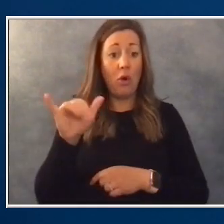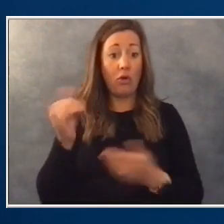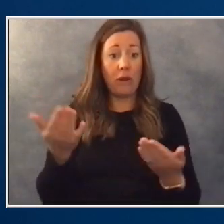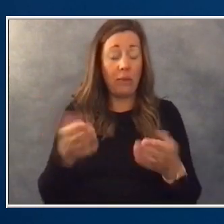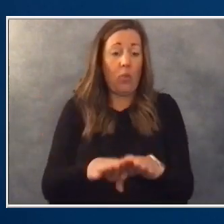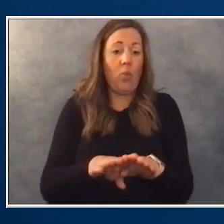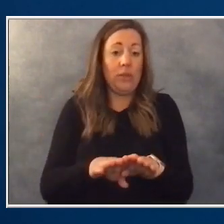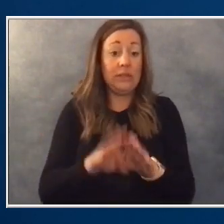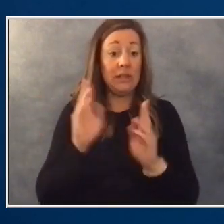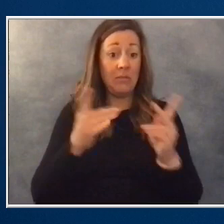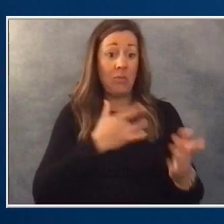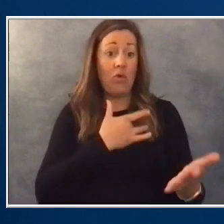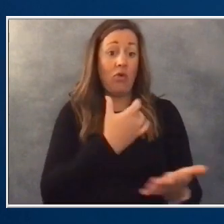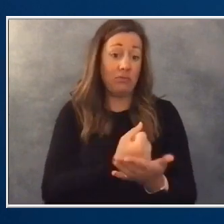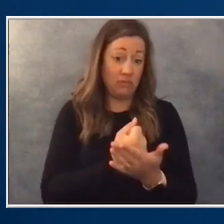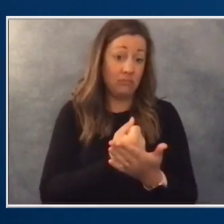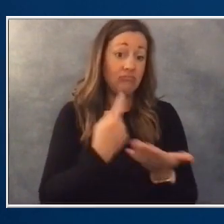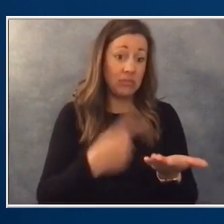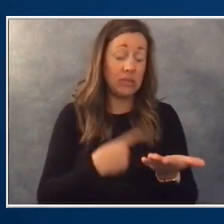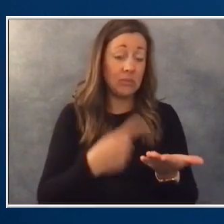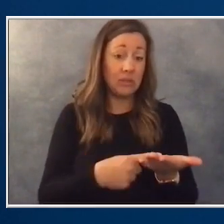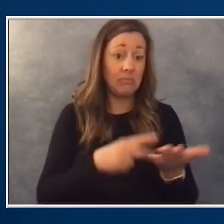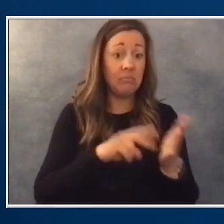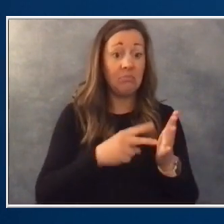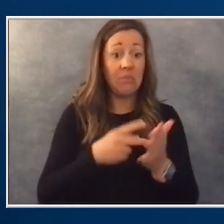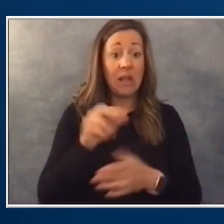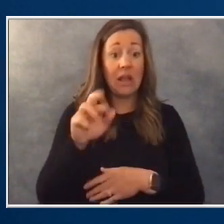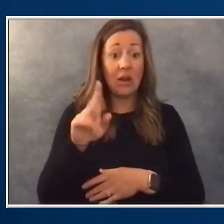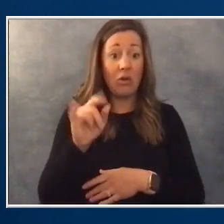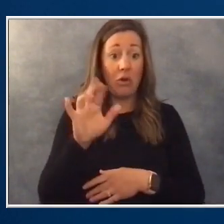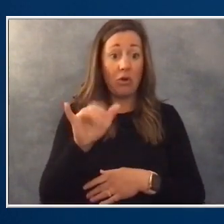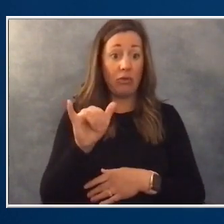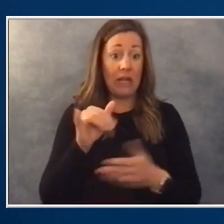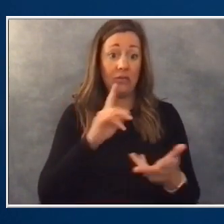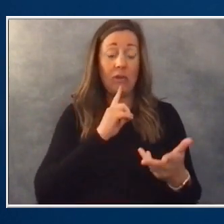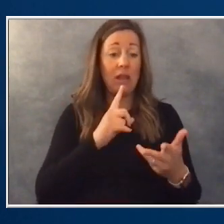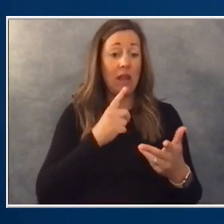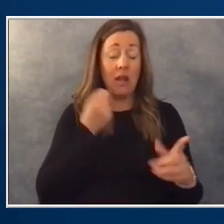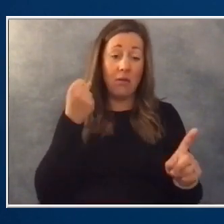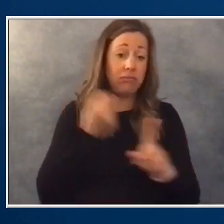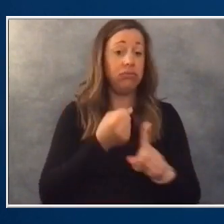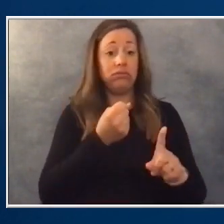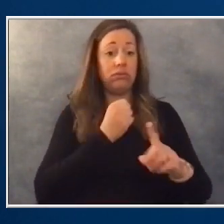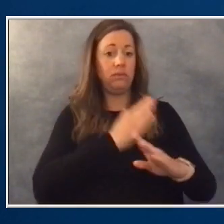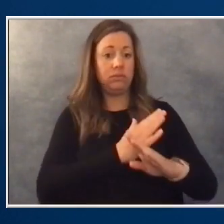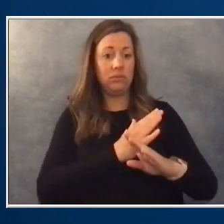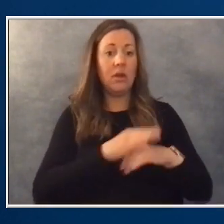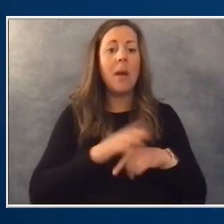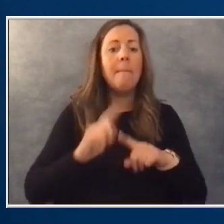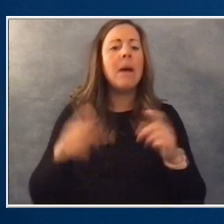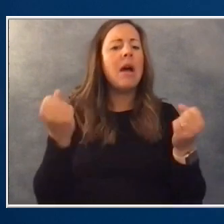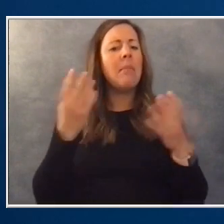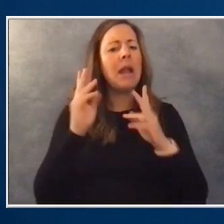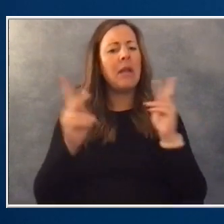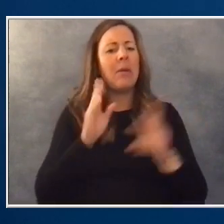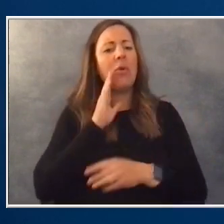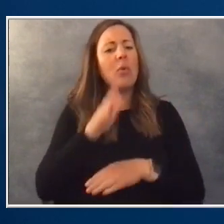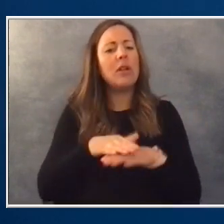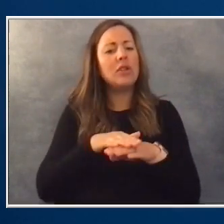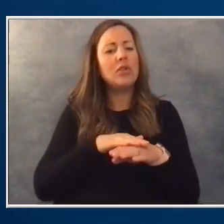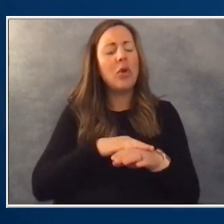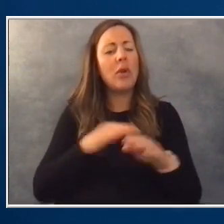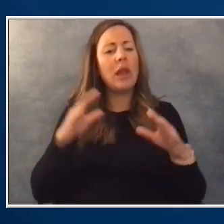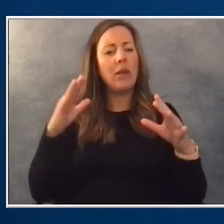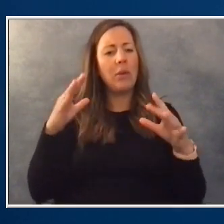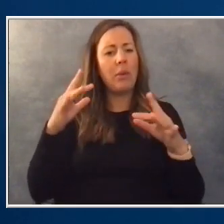heart attack, a lot of times it's the artery shuts off 100% all of a sudden. But many people it'll shut off very slowly. The body will